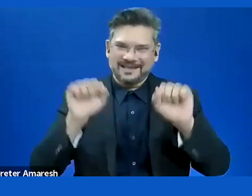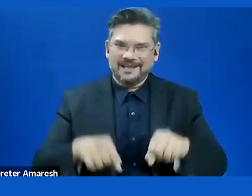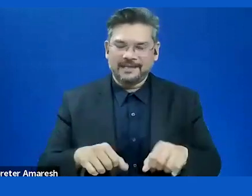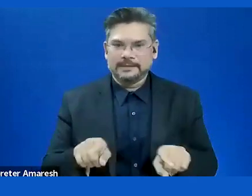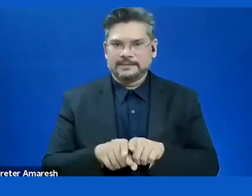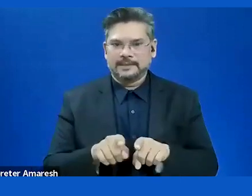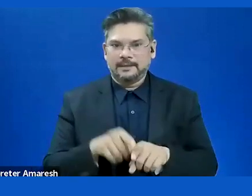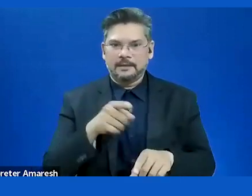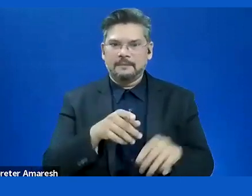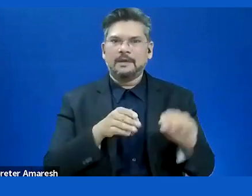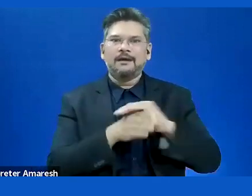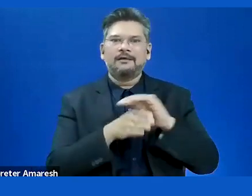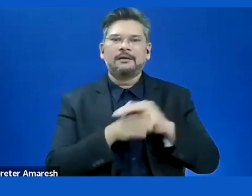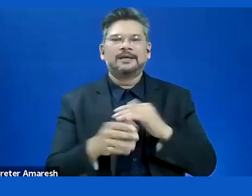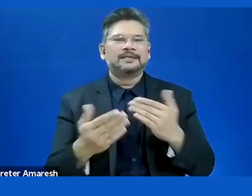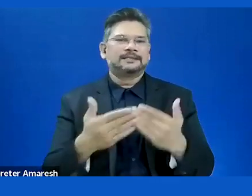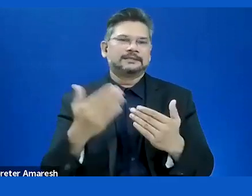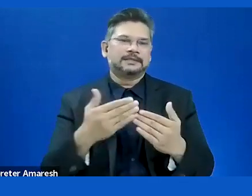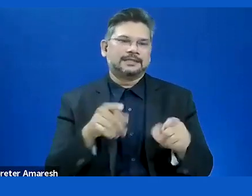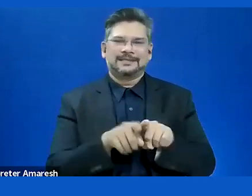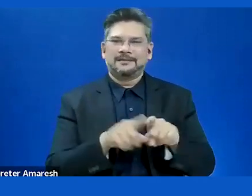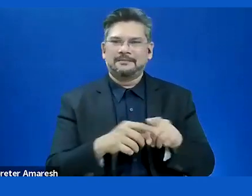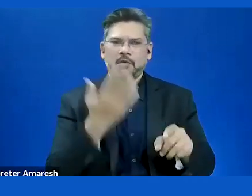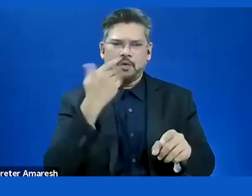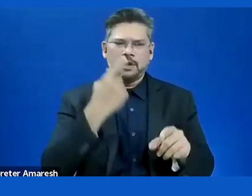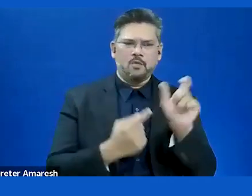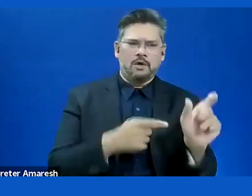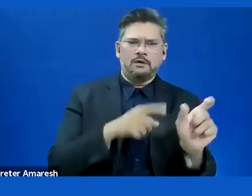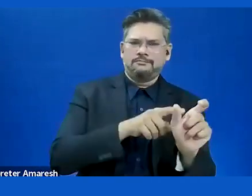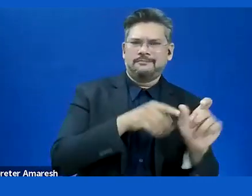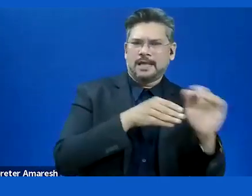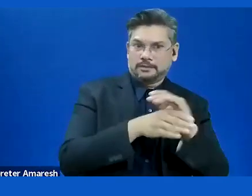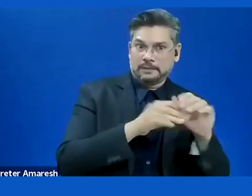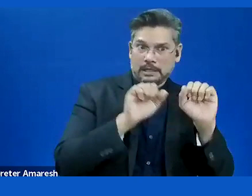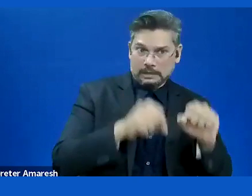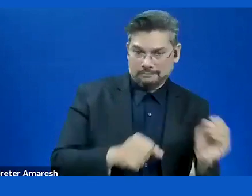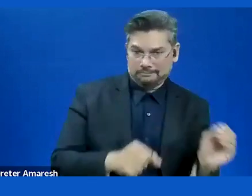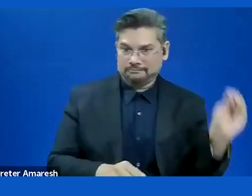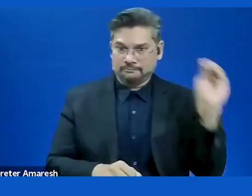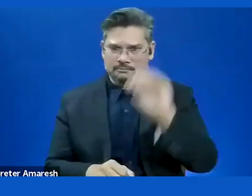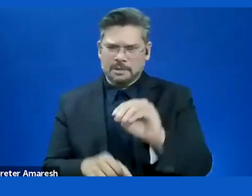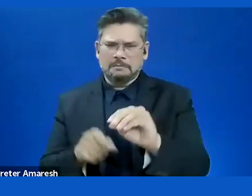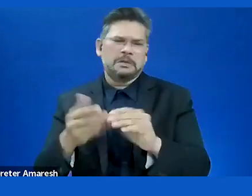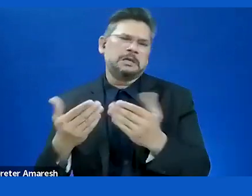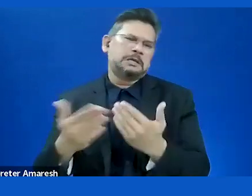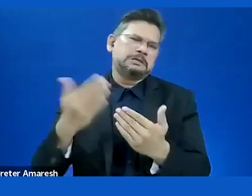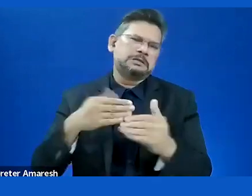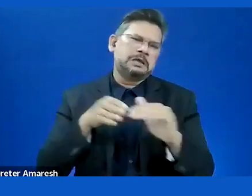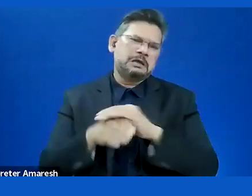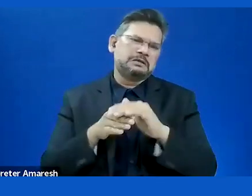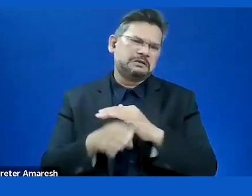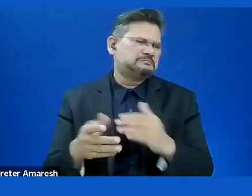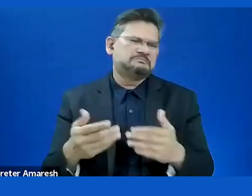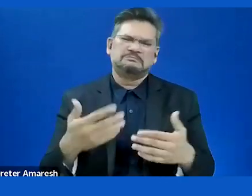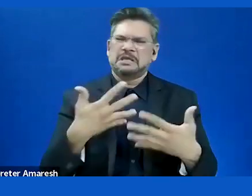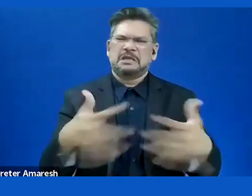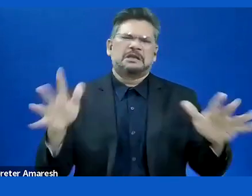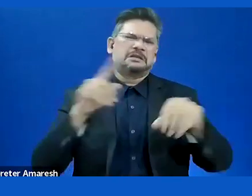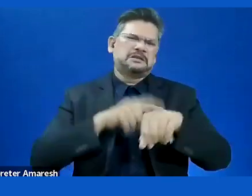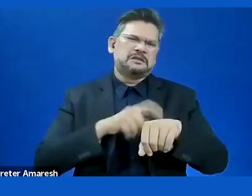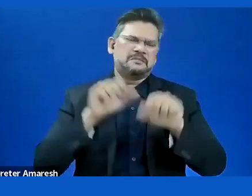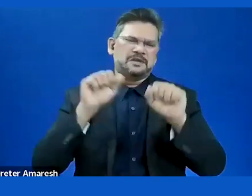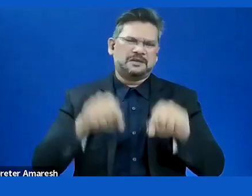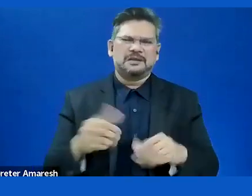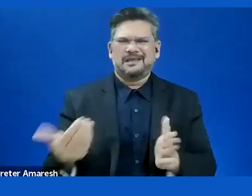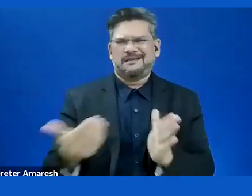accessibility, you're reusing accessibility, you're making it available for more people to go ahead and use it. There is a word of warning,